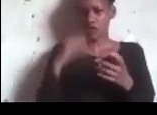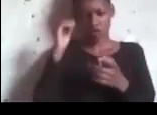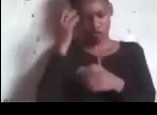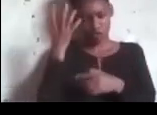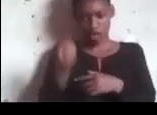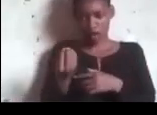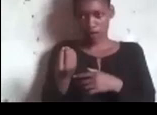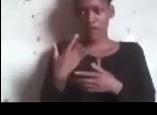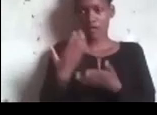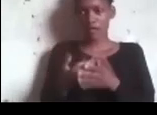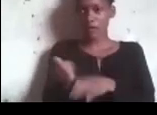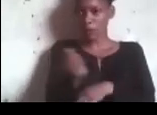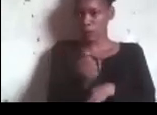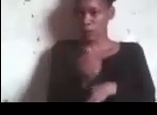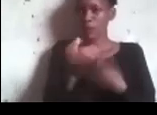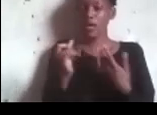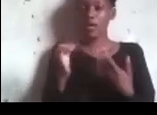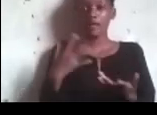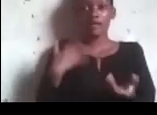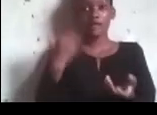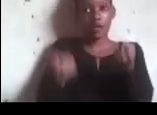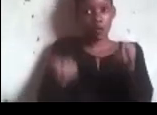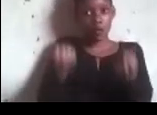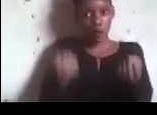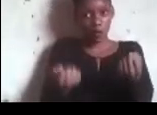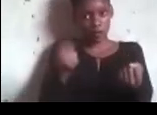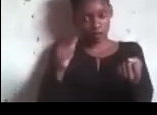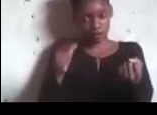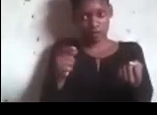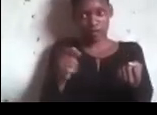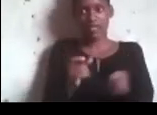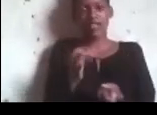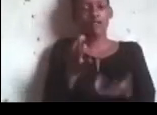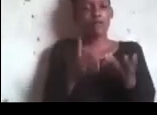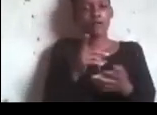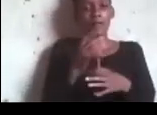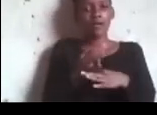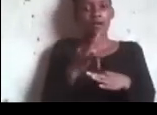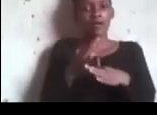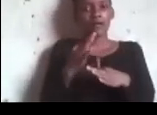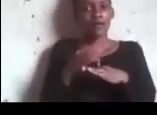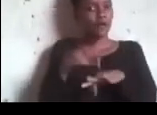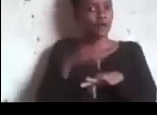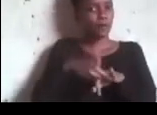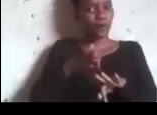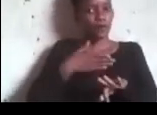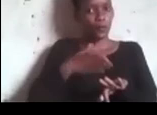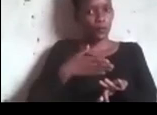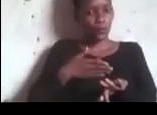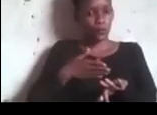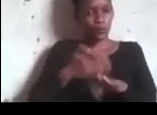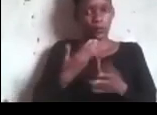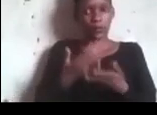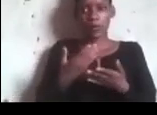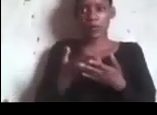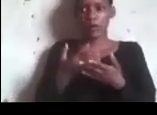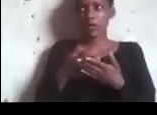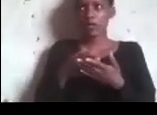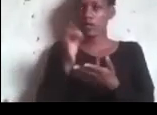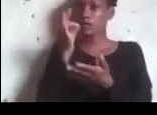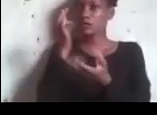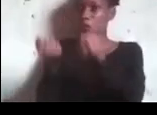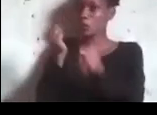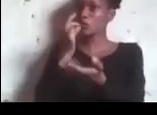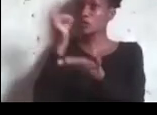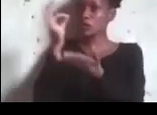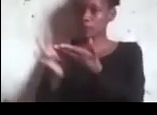if the unmarried father can apply for care and contact, he